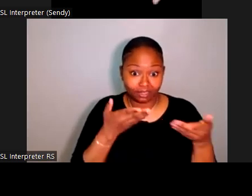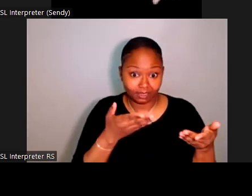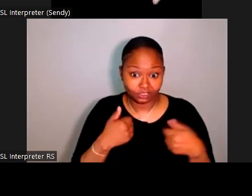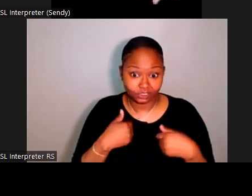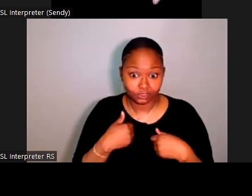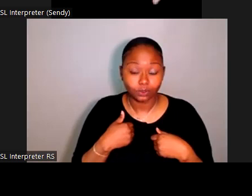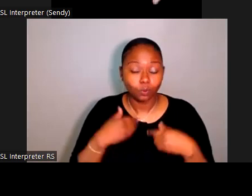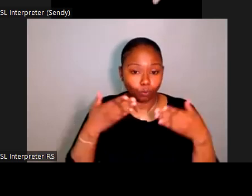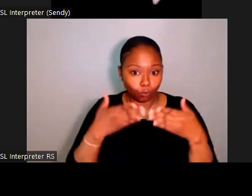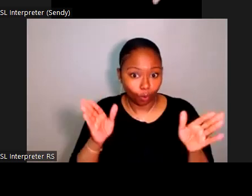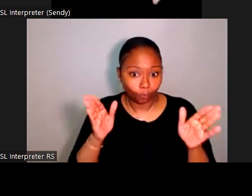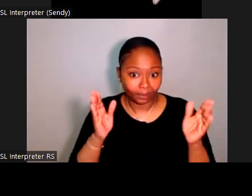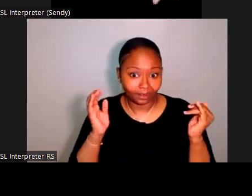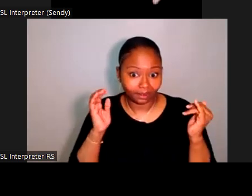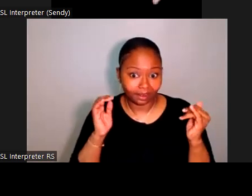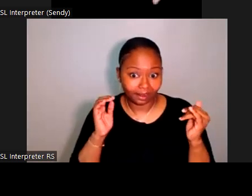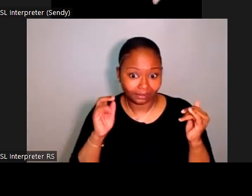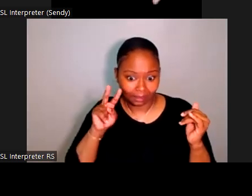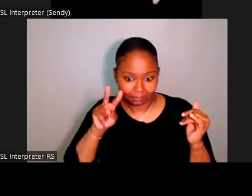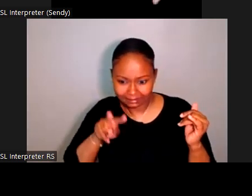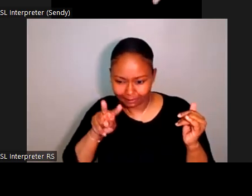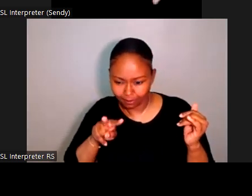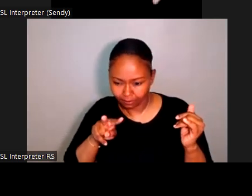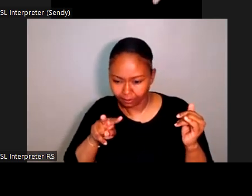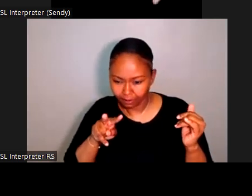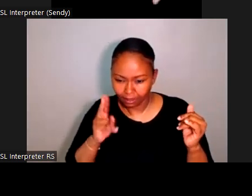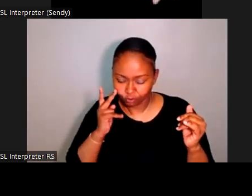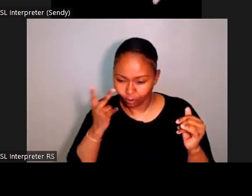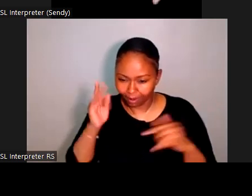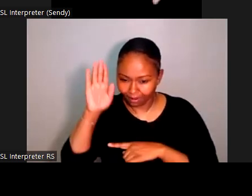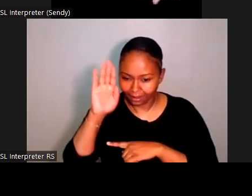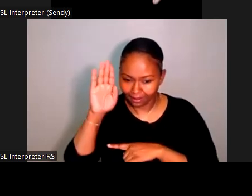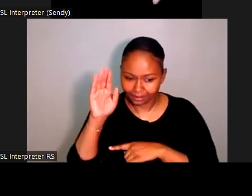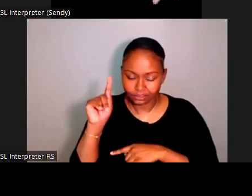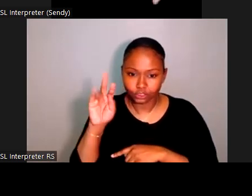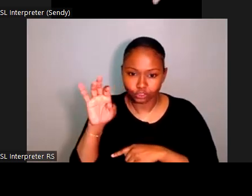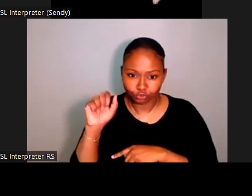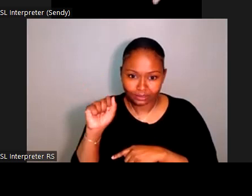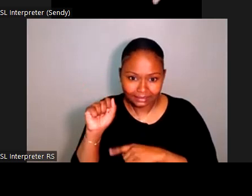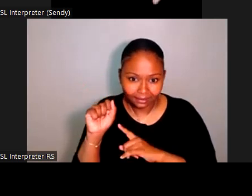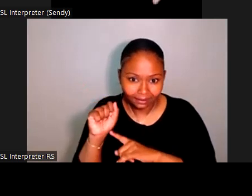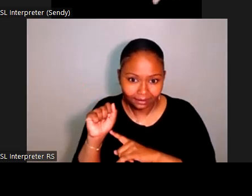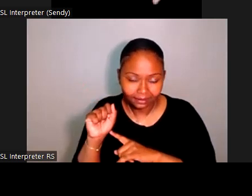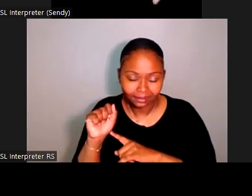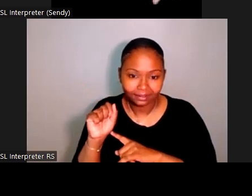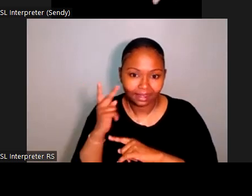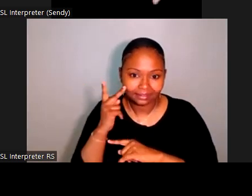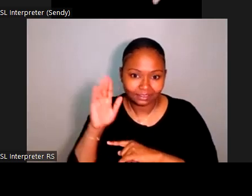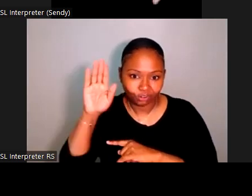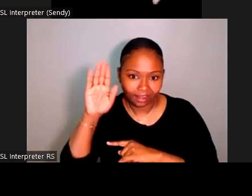that up. So I've got my eye on the list to just see if we have any hands raised. And Teresa, I see you have your hand raised.